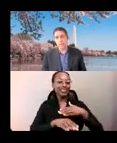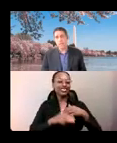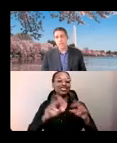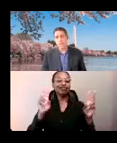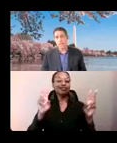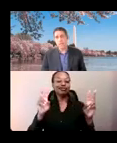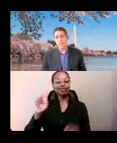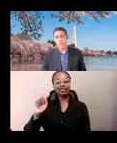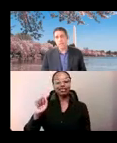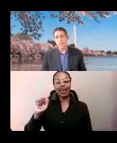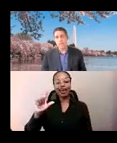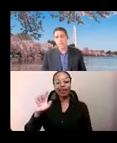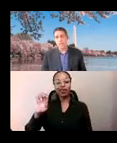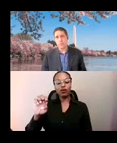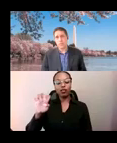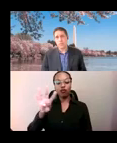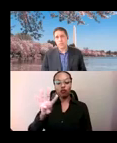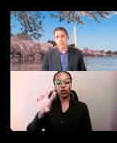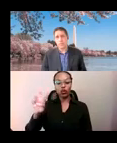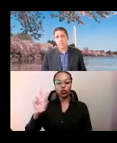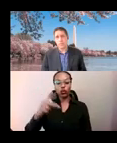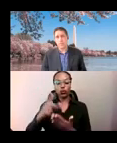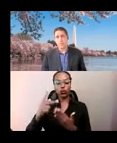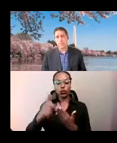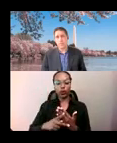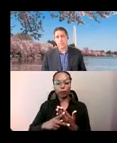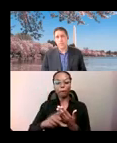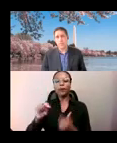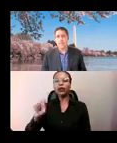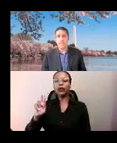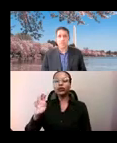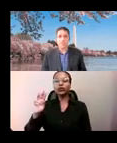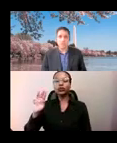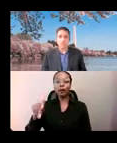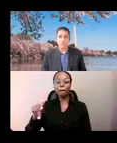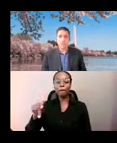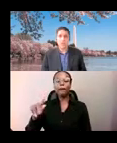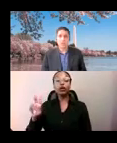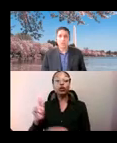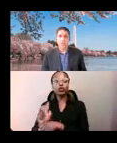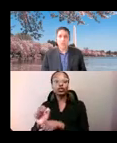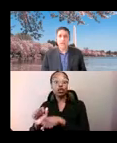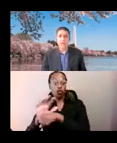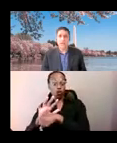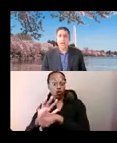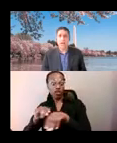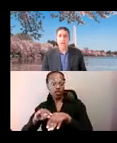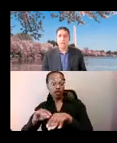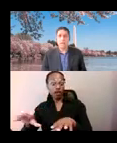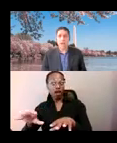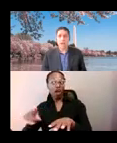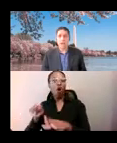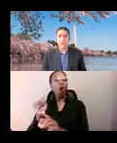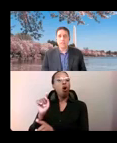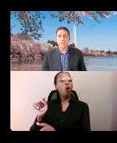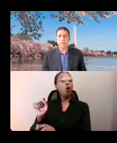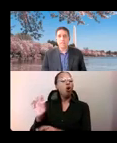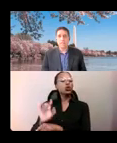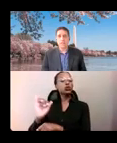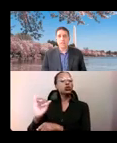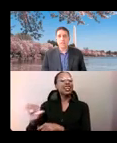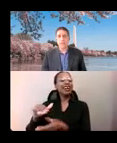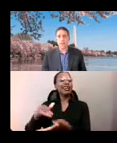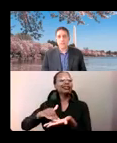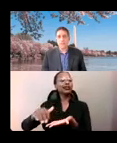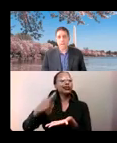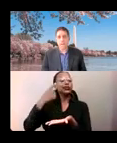which the Trump administration was using the COVID pandemic as an excuse to prevent migrants from